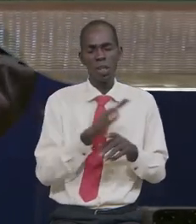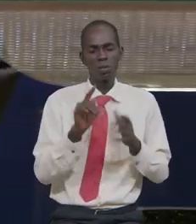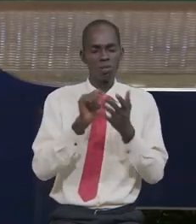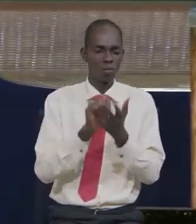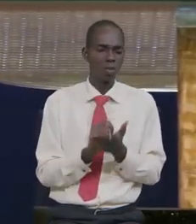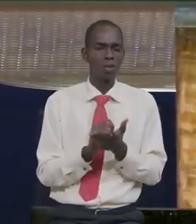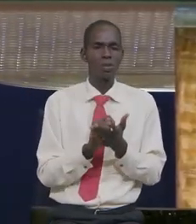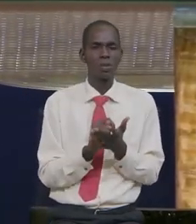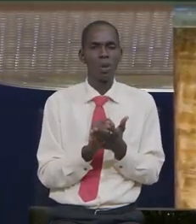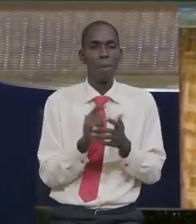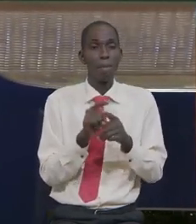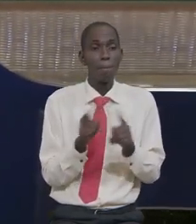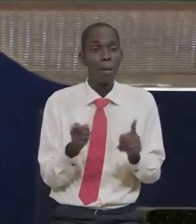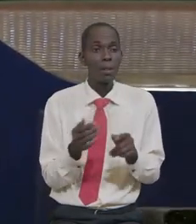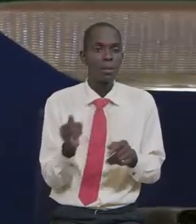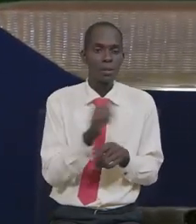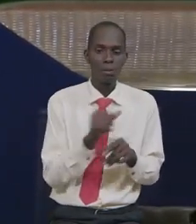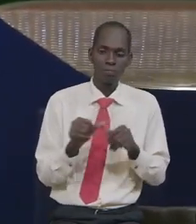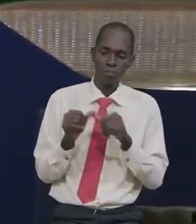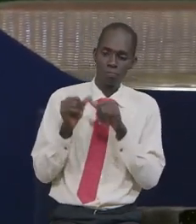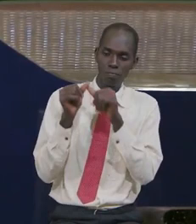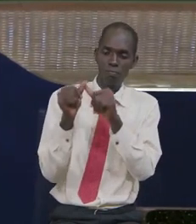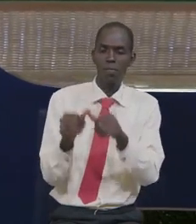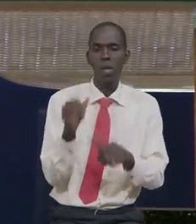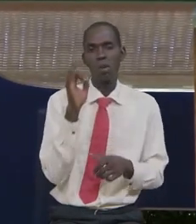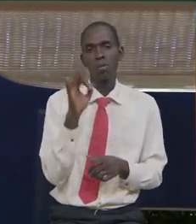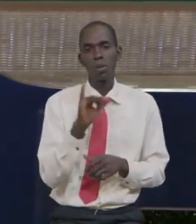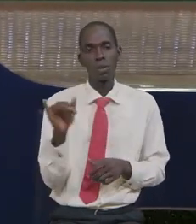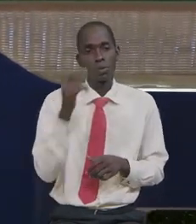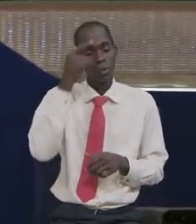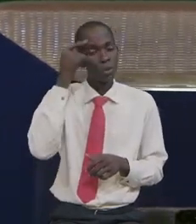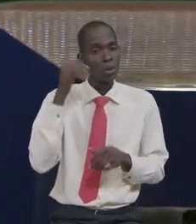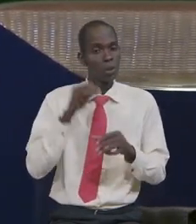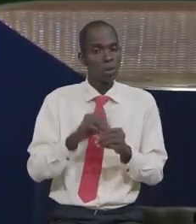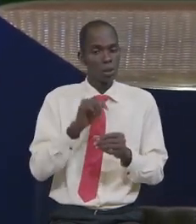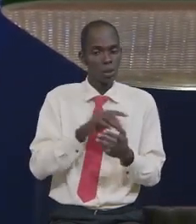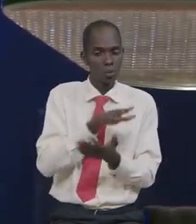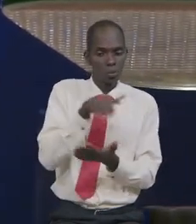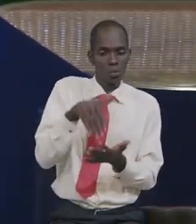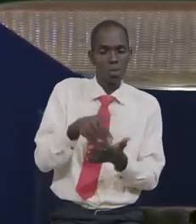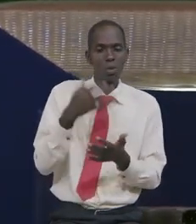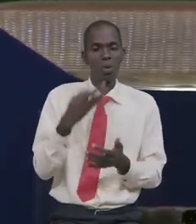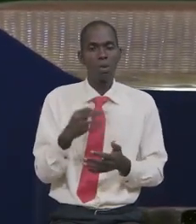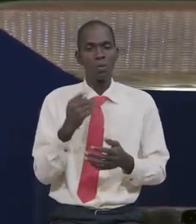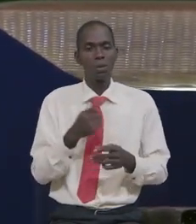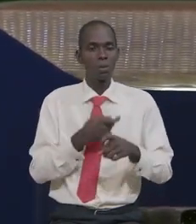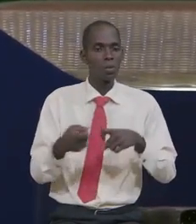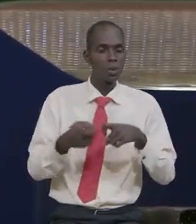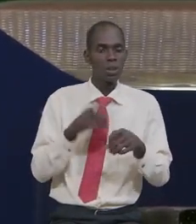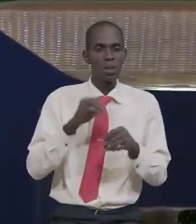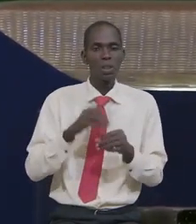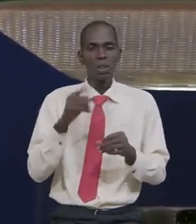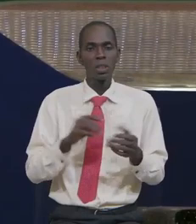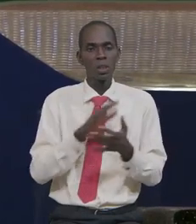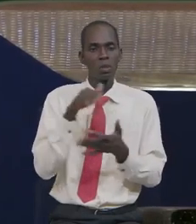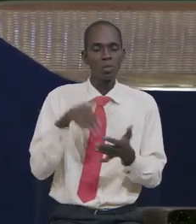But they kept on preaching, because in the midst of the persecution, in the midst of